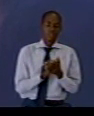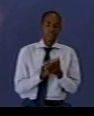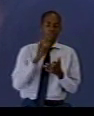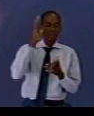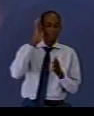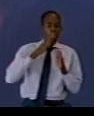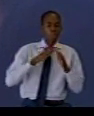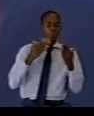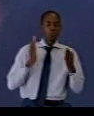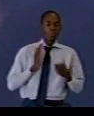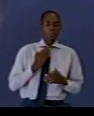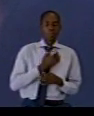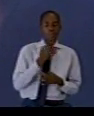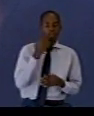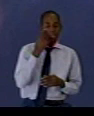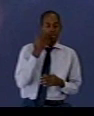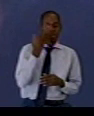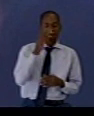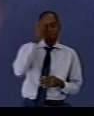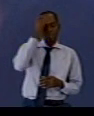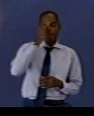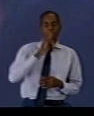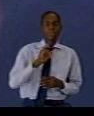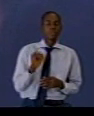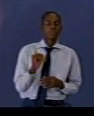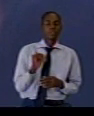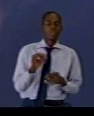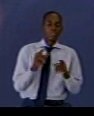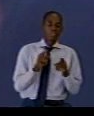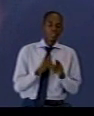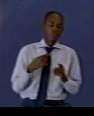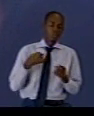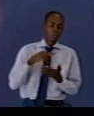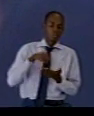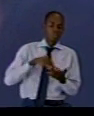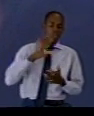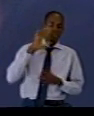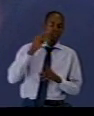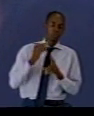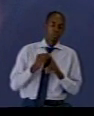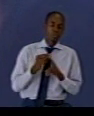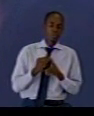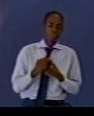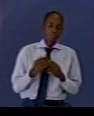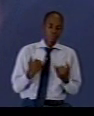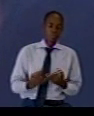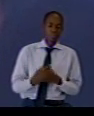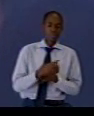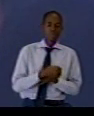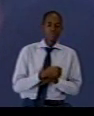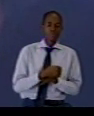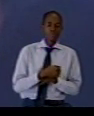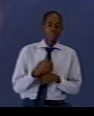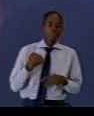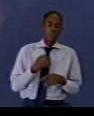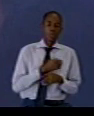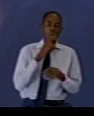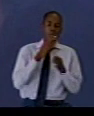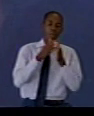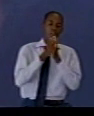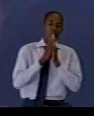our eyes of understanding as we read your word today. We're asking